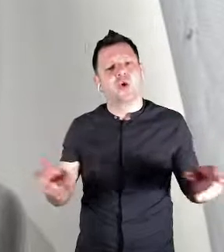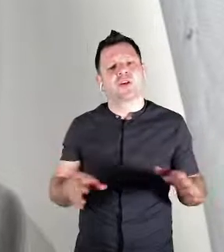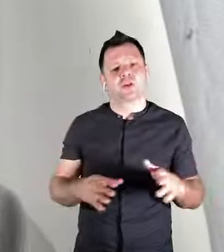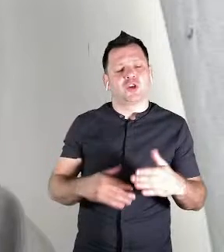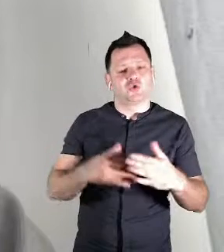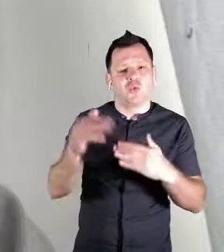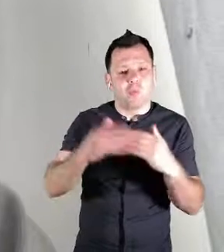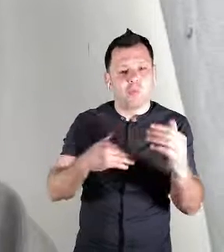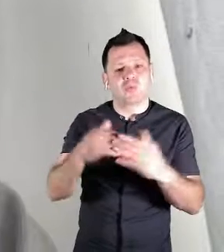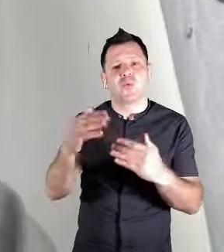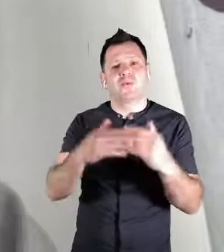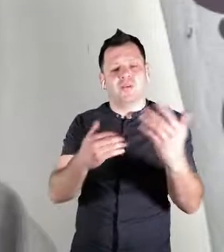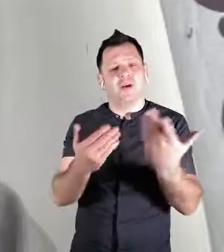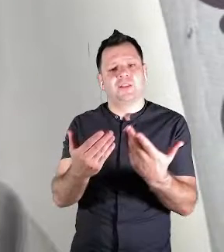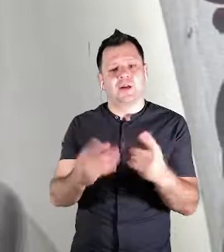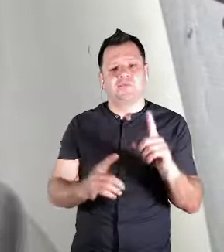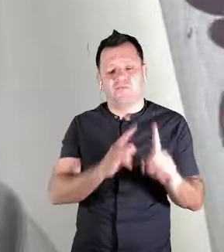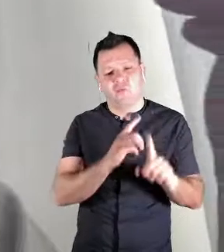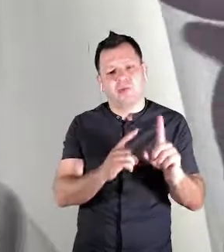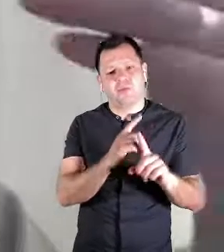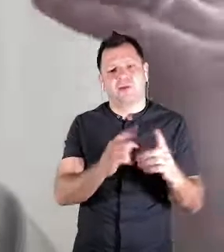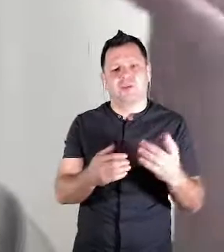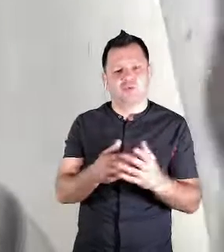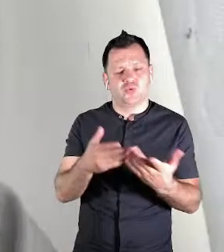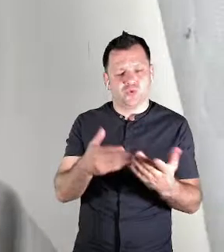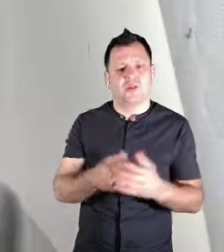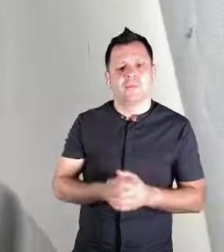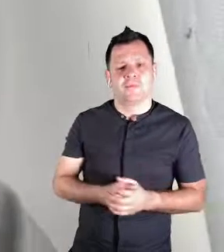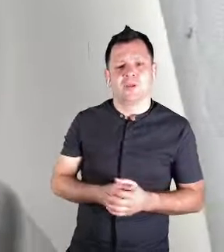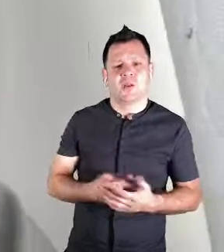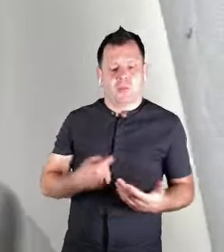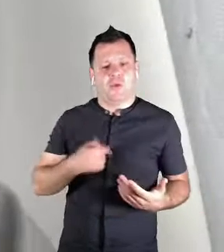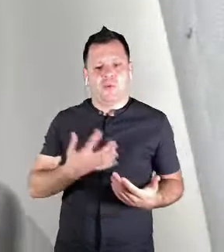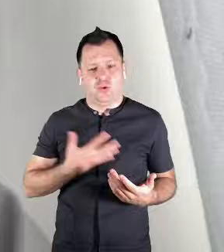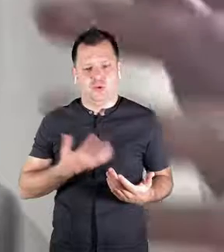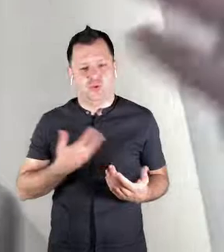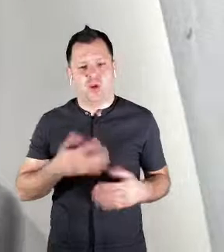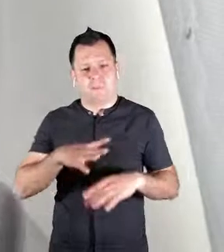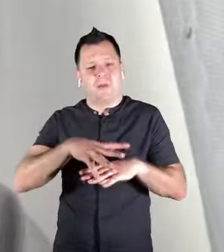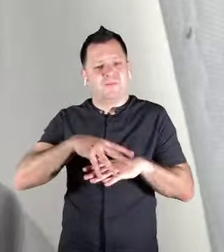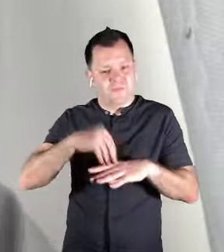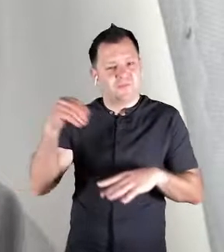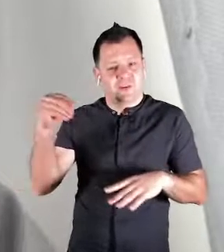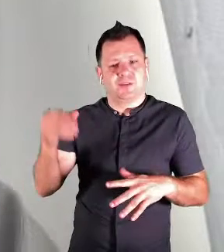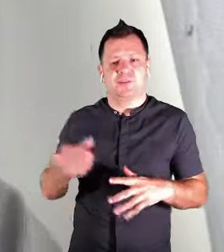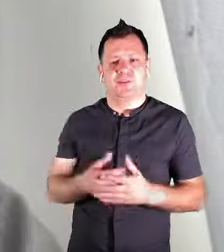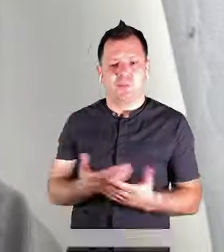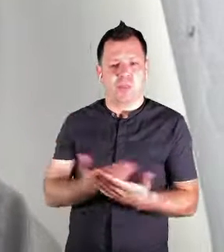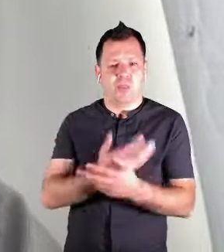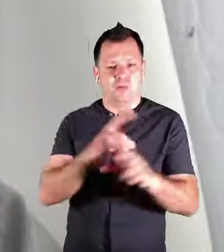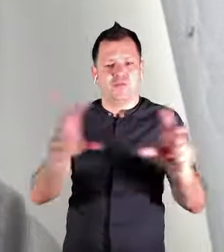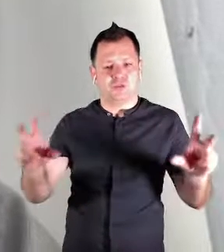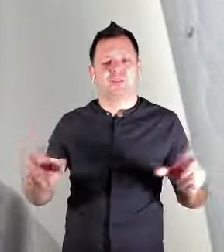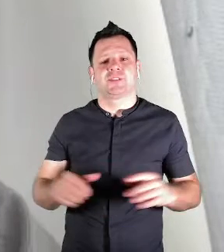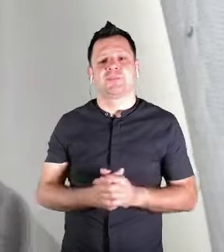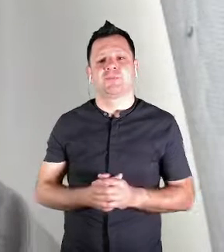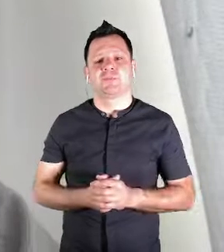So a little less rigid